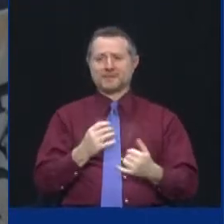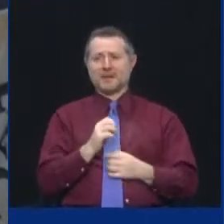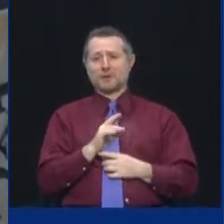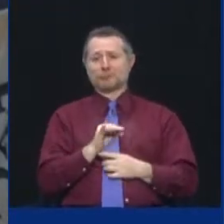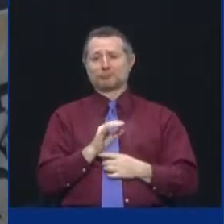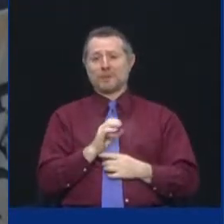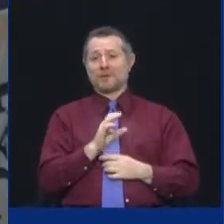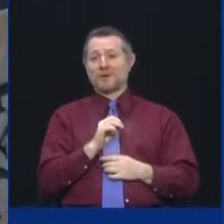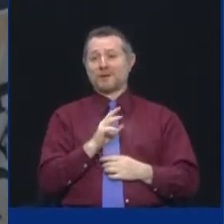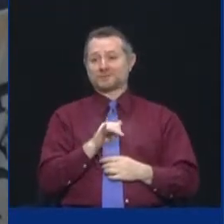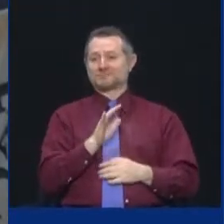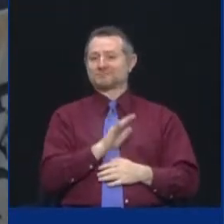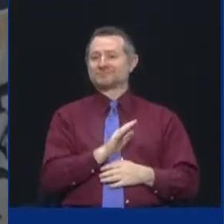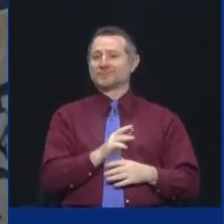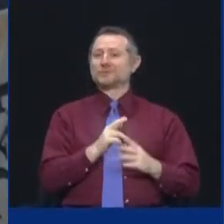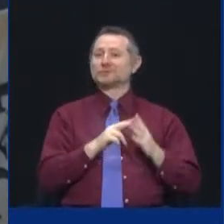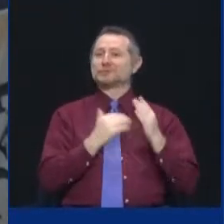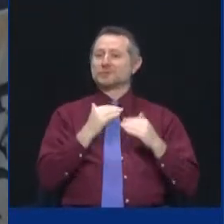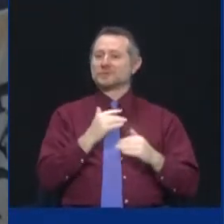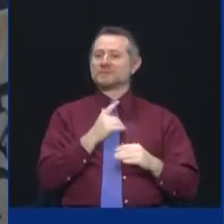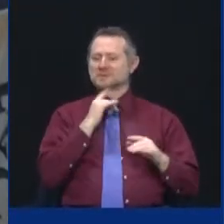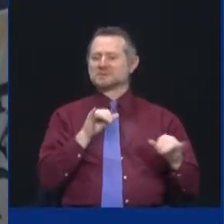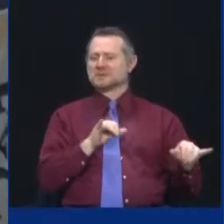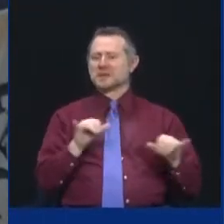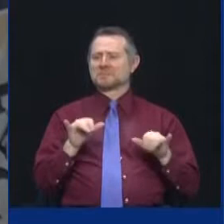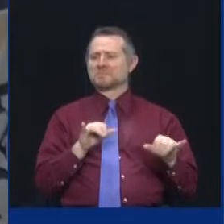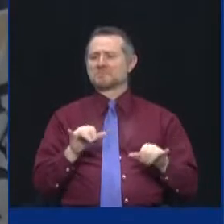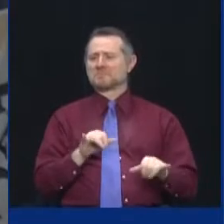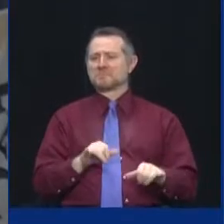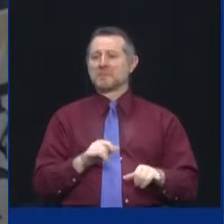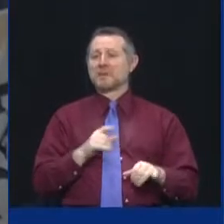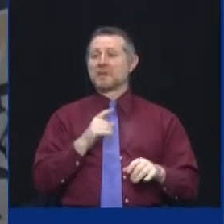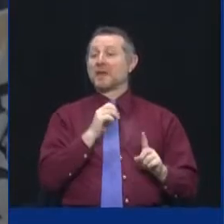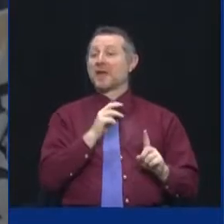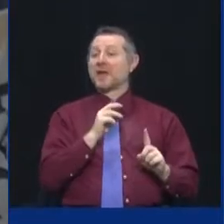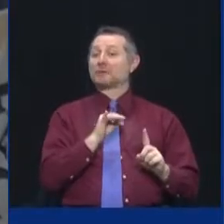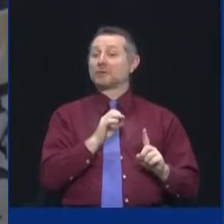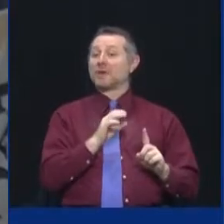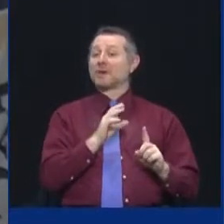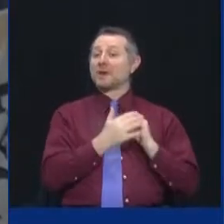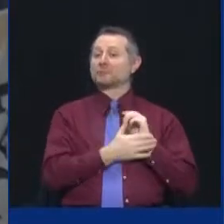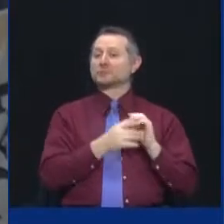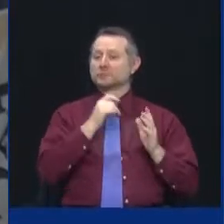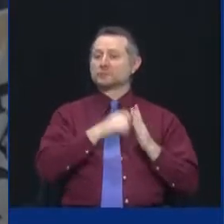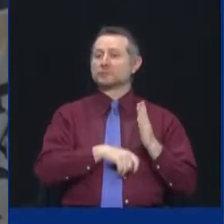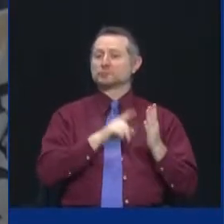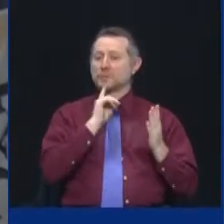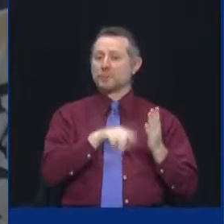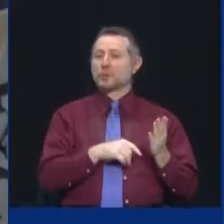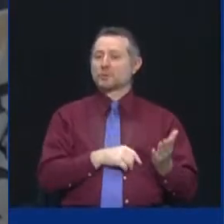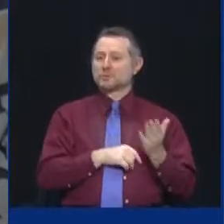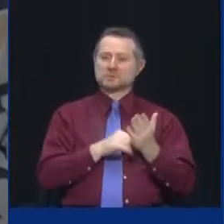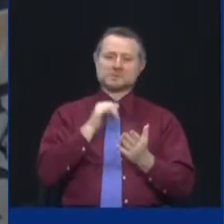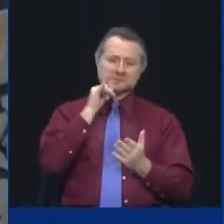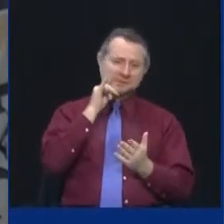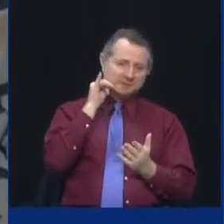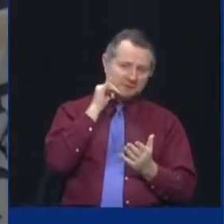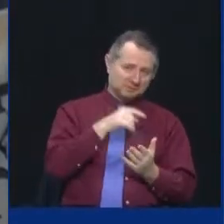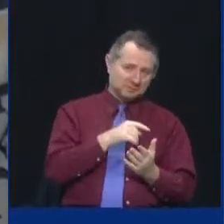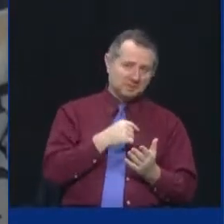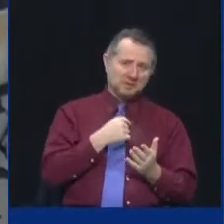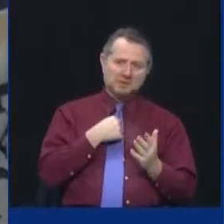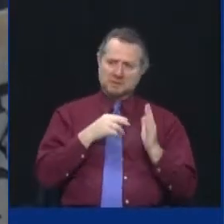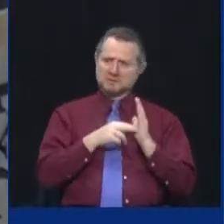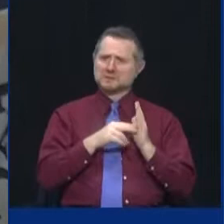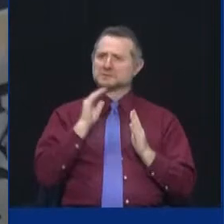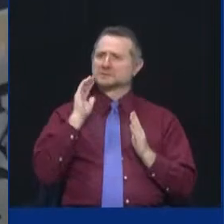to the state fair. The Erie County Fair did a report yesterday, I believe, suggesting some